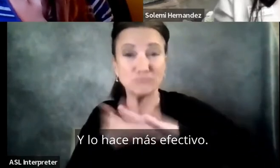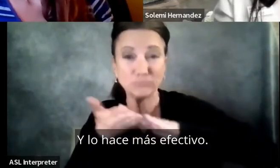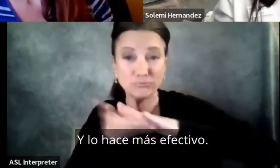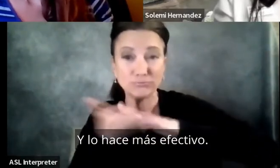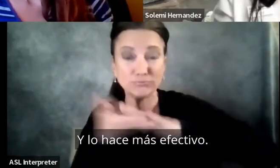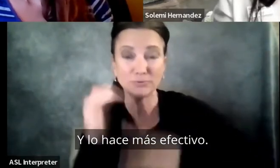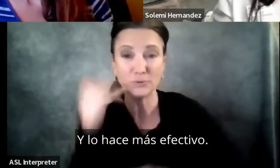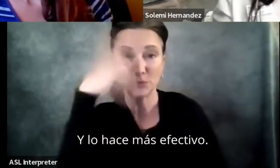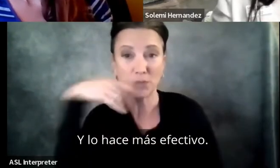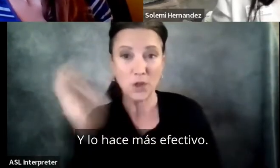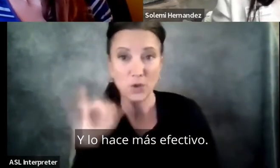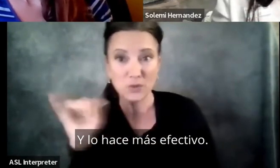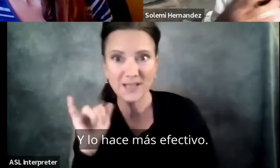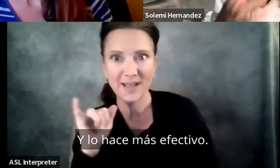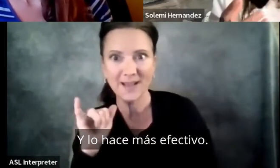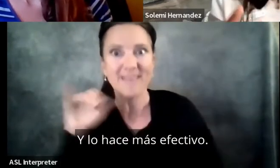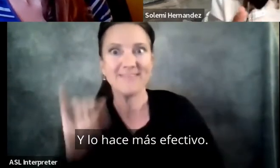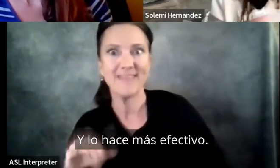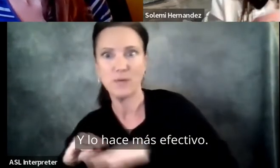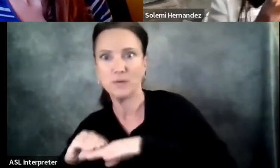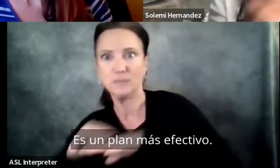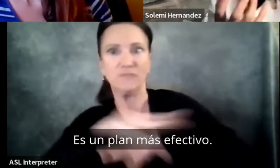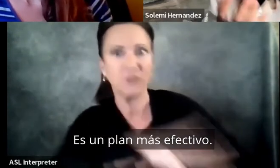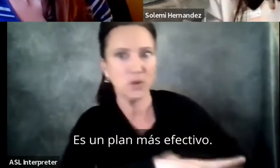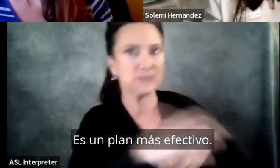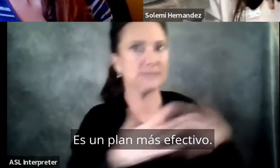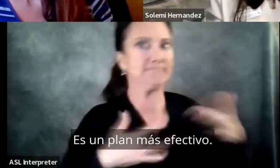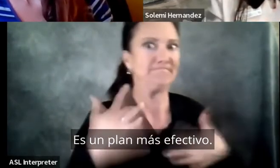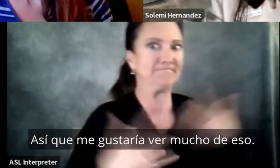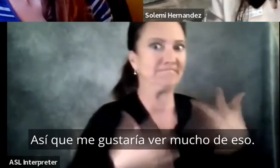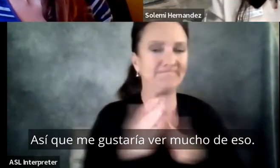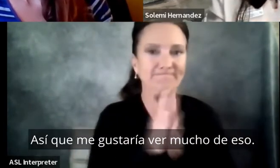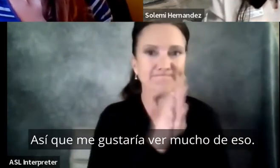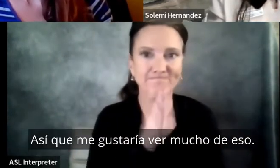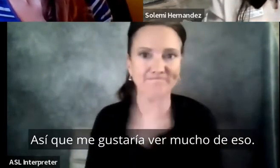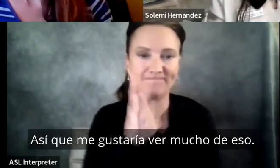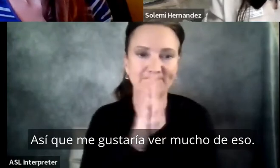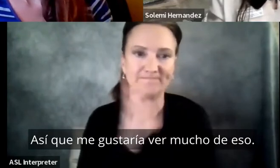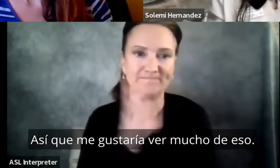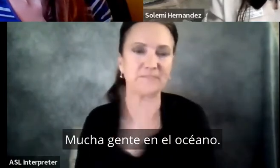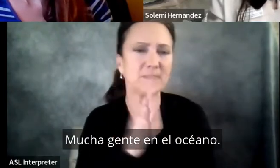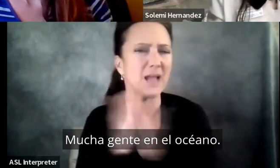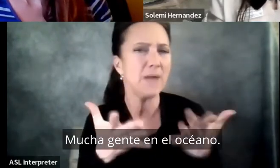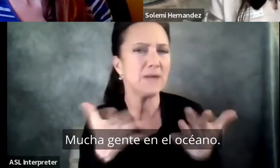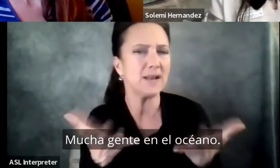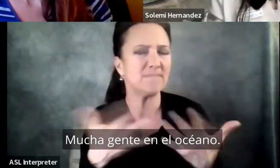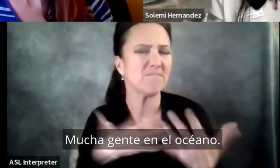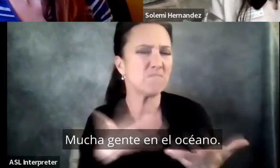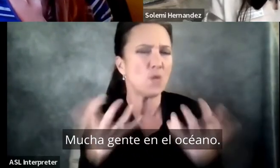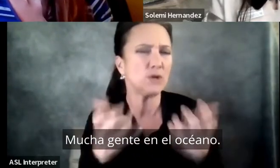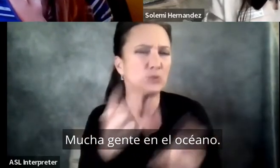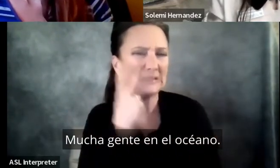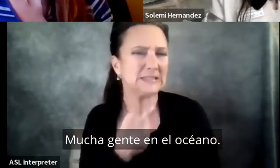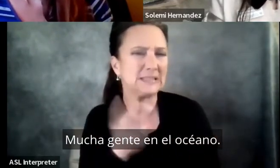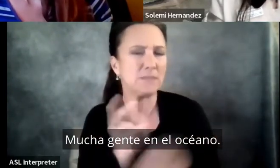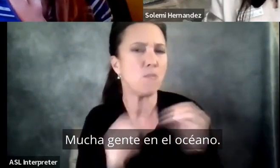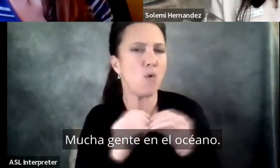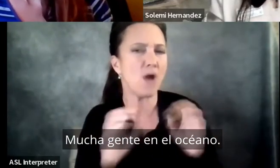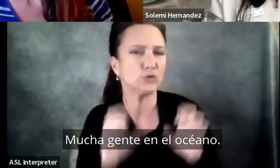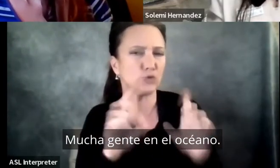it more effective. It's a more effective learning. So I would like to see a lot of that, you know, a lot of